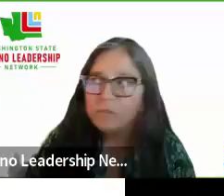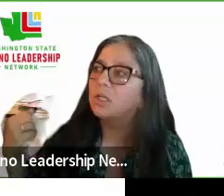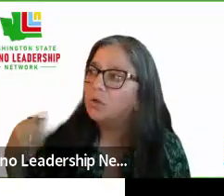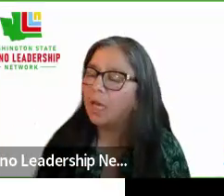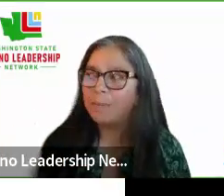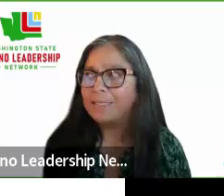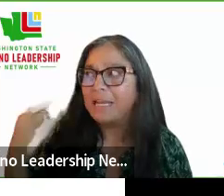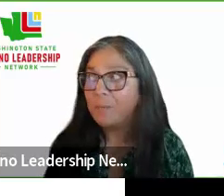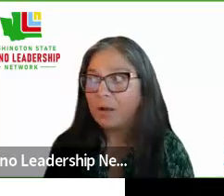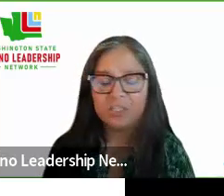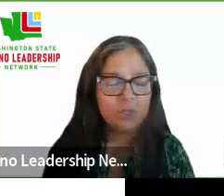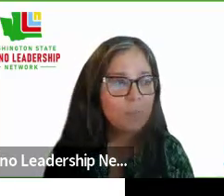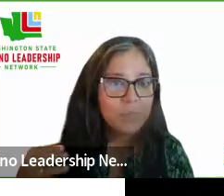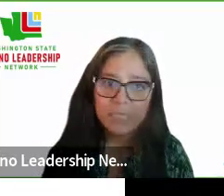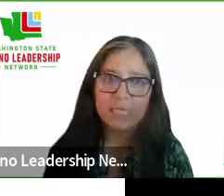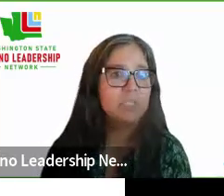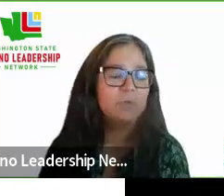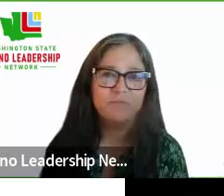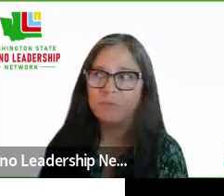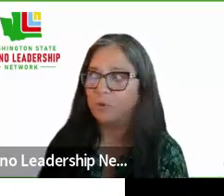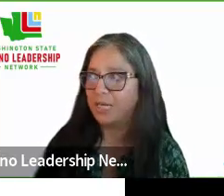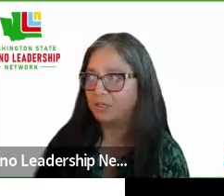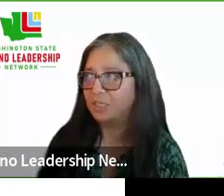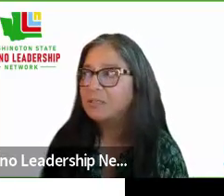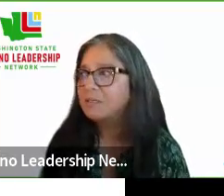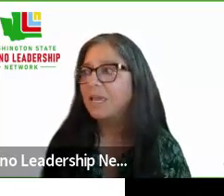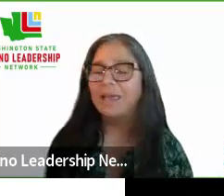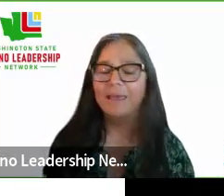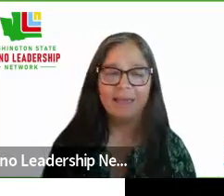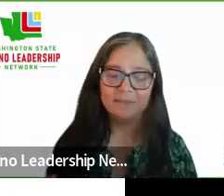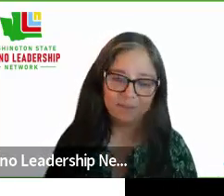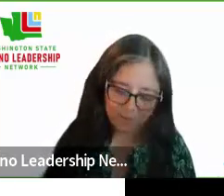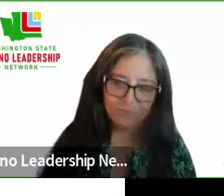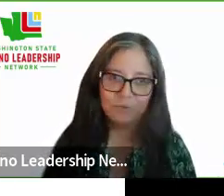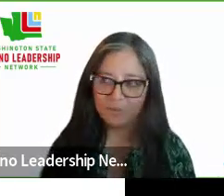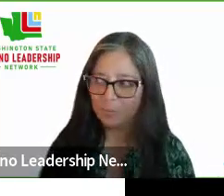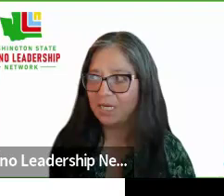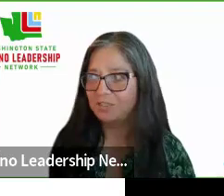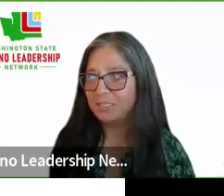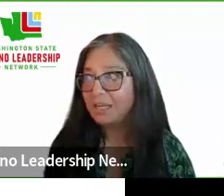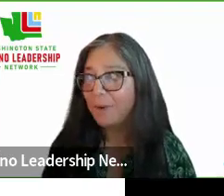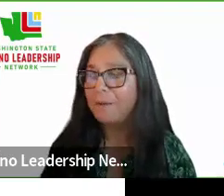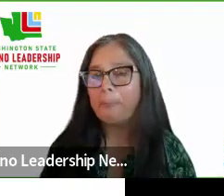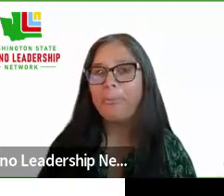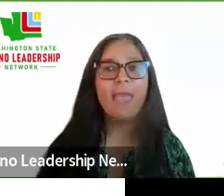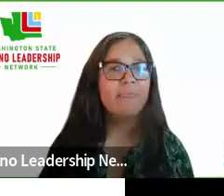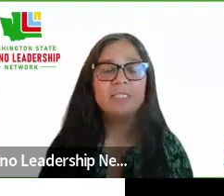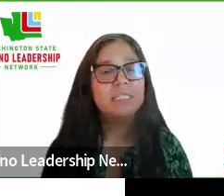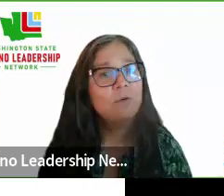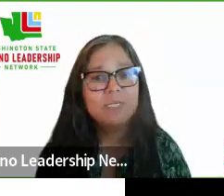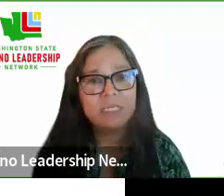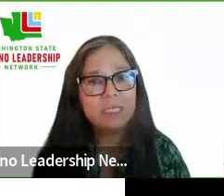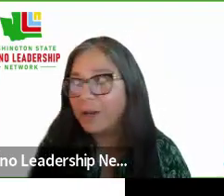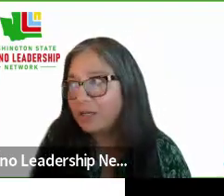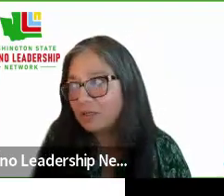lands. Native Americans are completely excluded from the protections, as if they followed through on the protections anyway. And